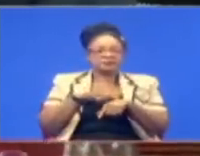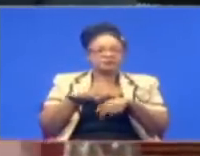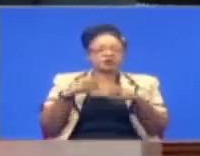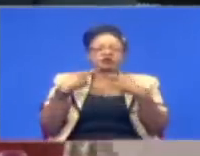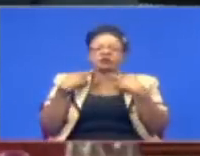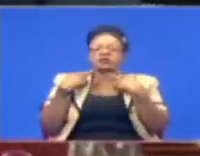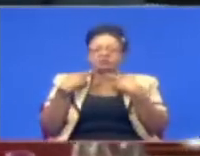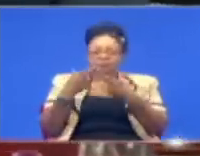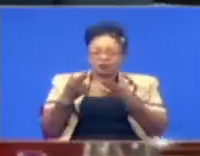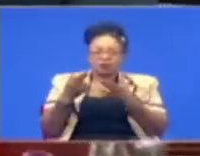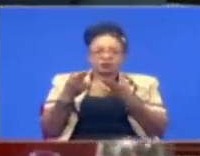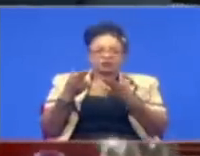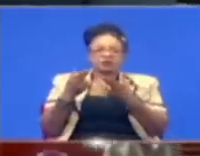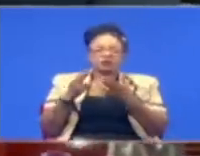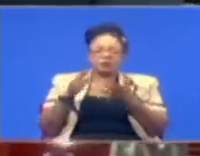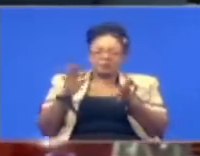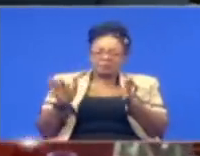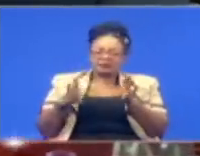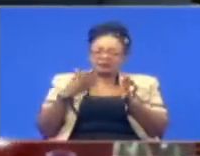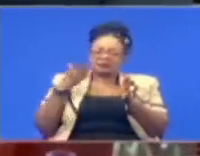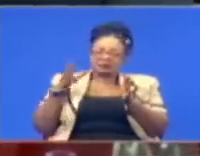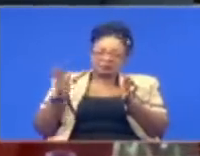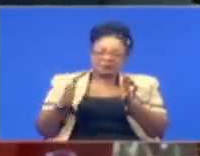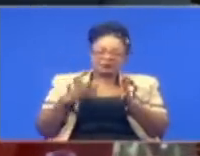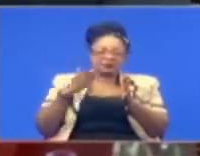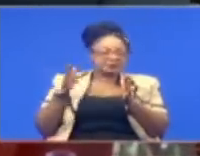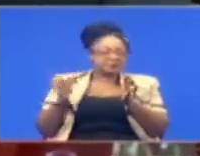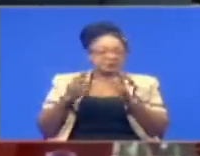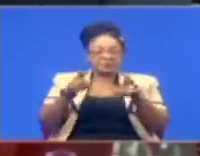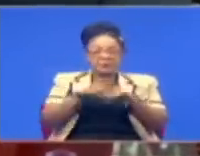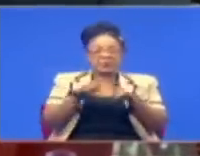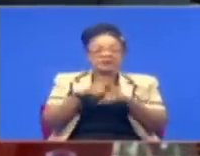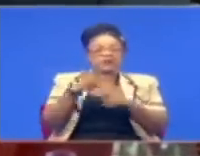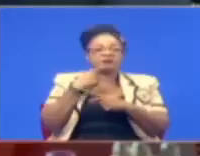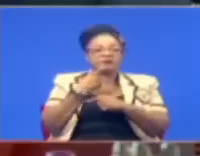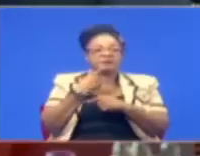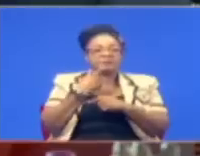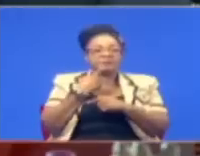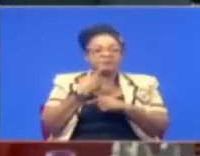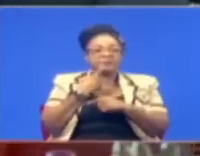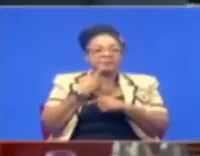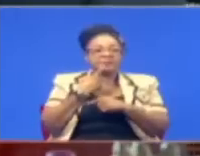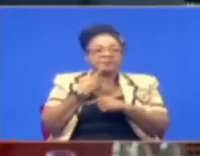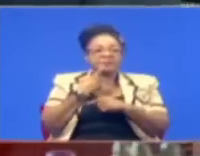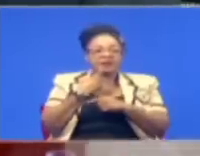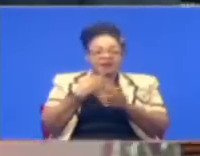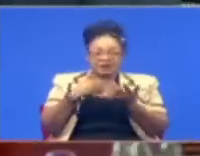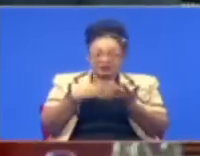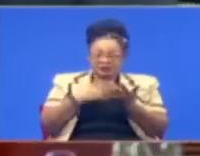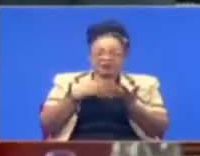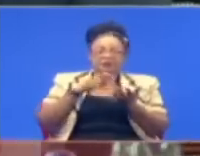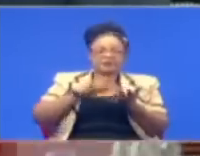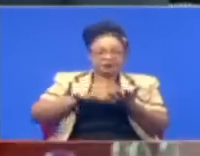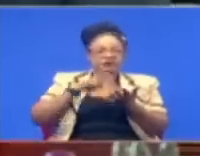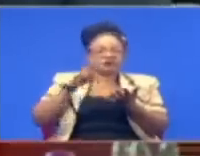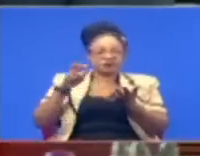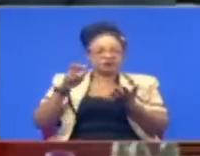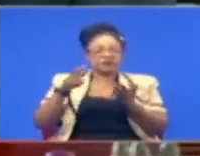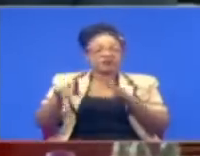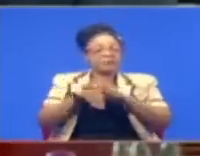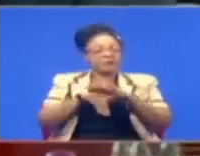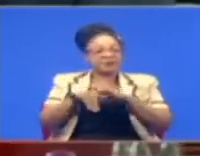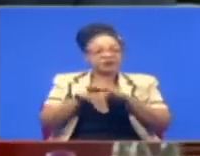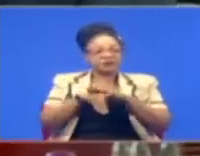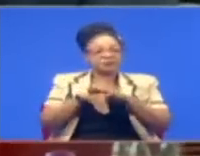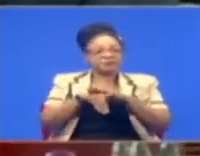of volumes of pages. And my Lord, as you indicated, I've had the advantage or I've had the privilege